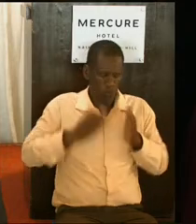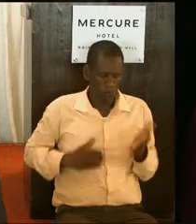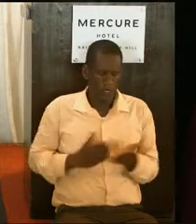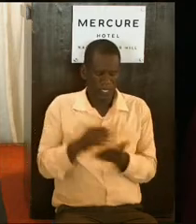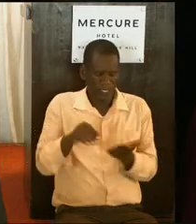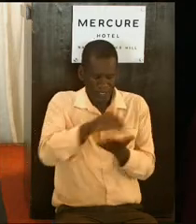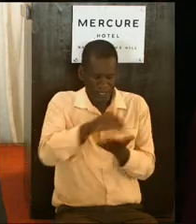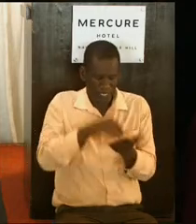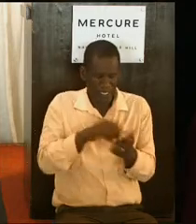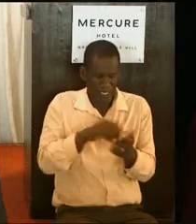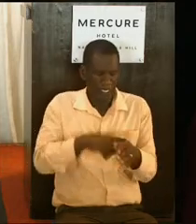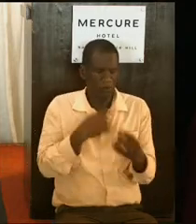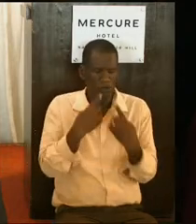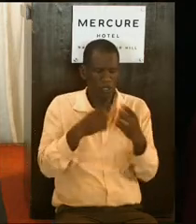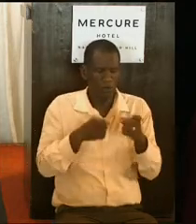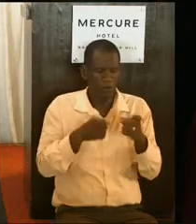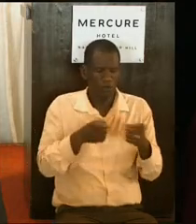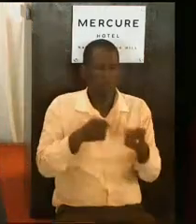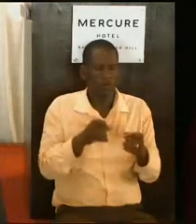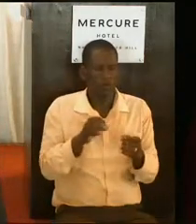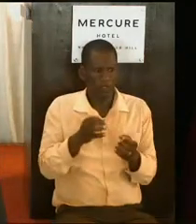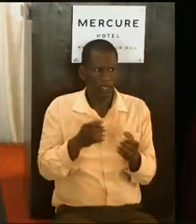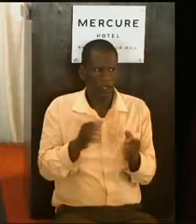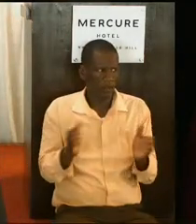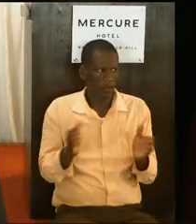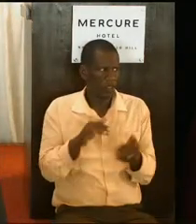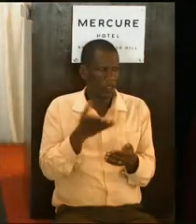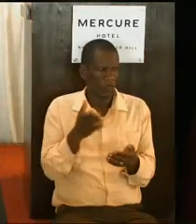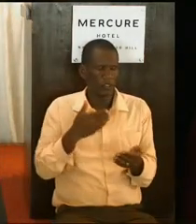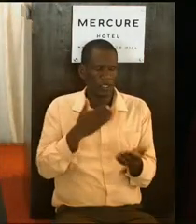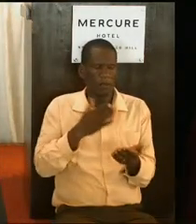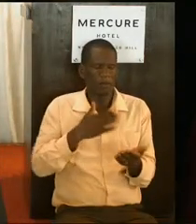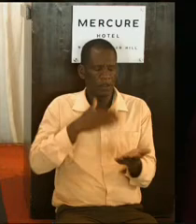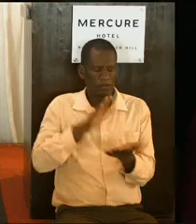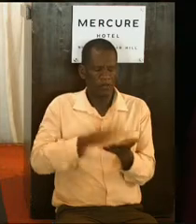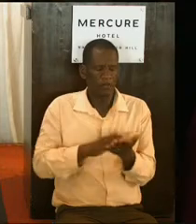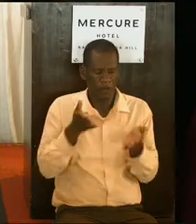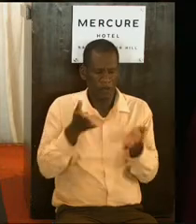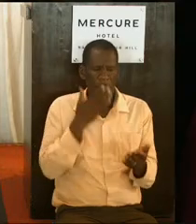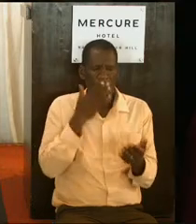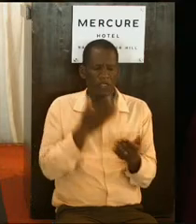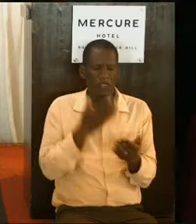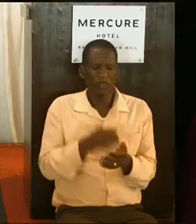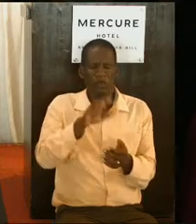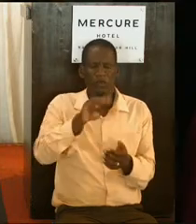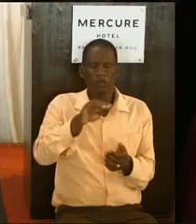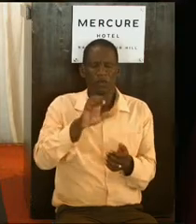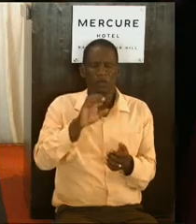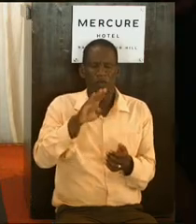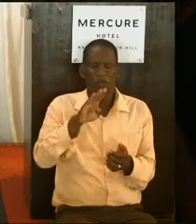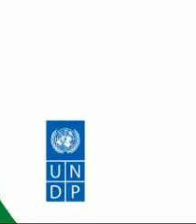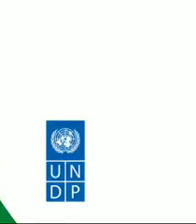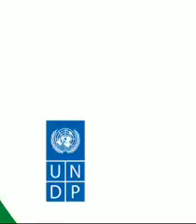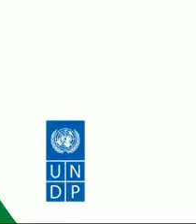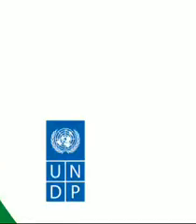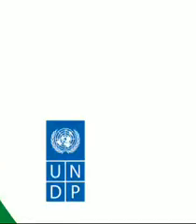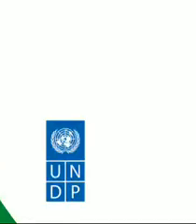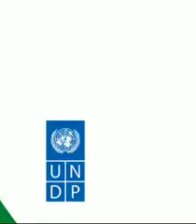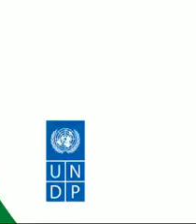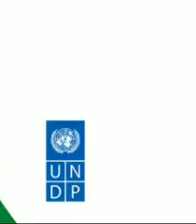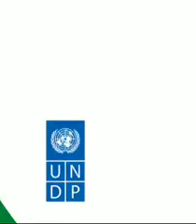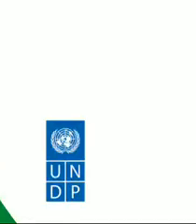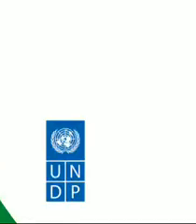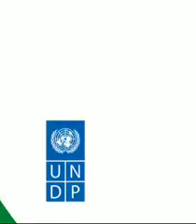and that when it comes to governance of their corporate Affairs those are my remarks for now thank you very much malombe we have Suba here